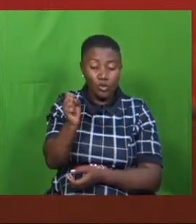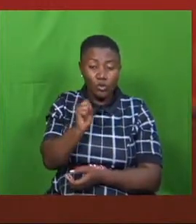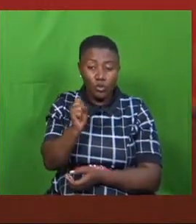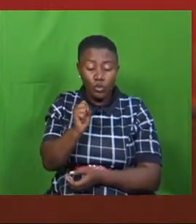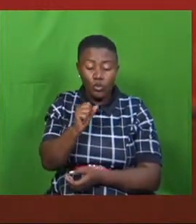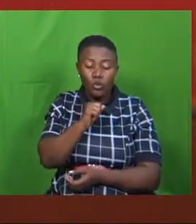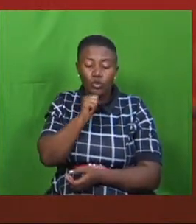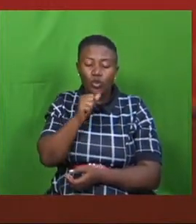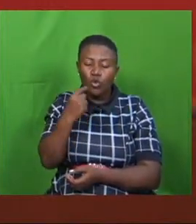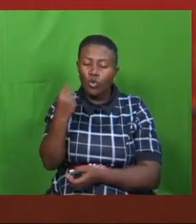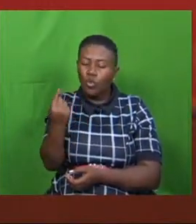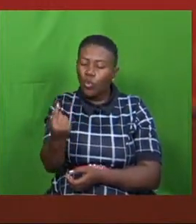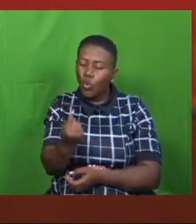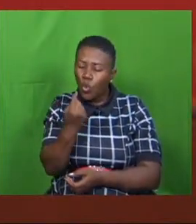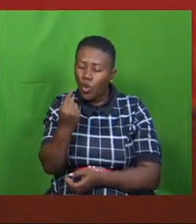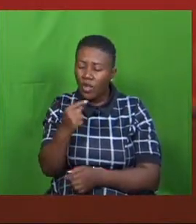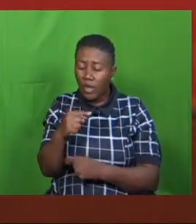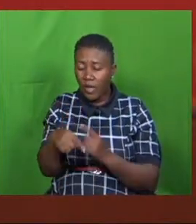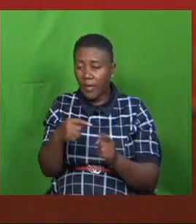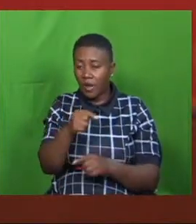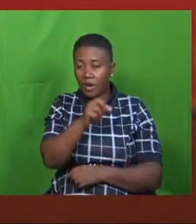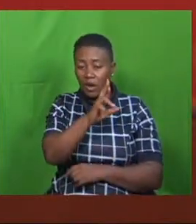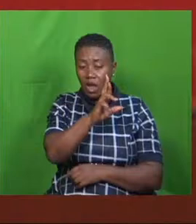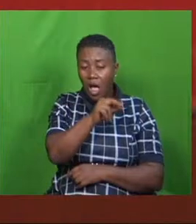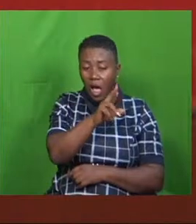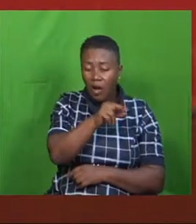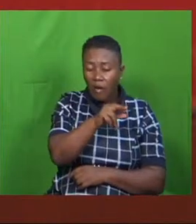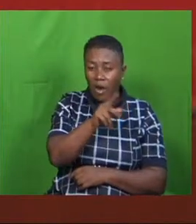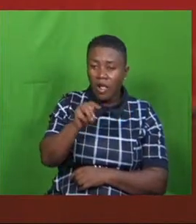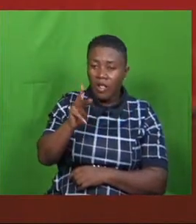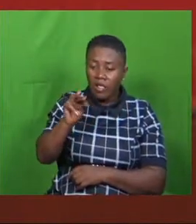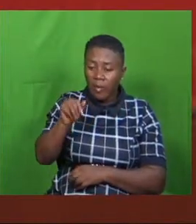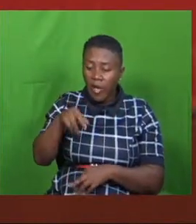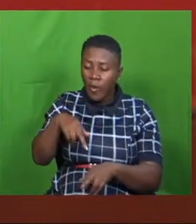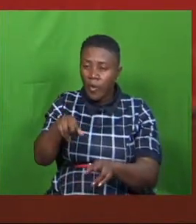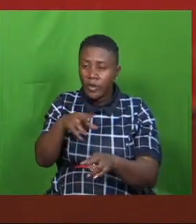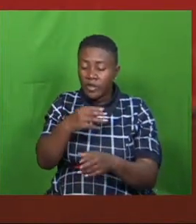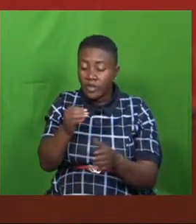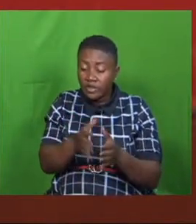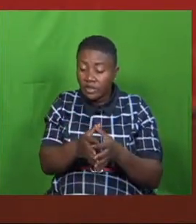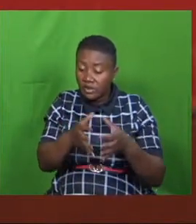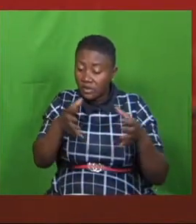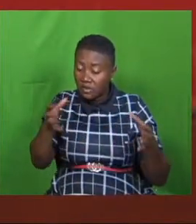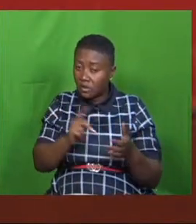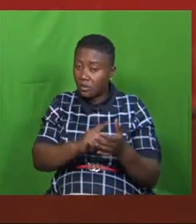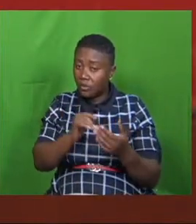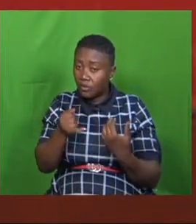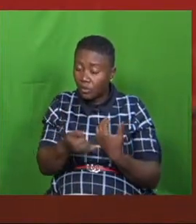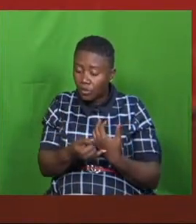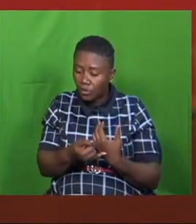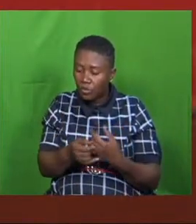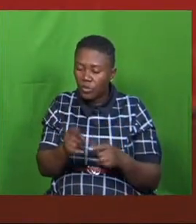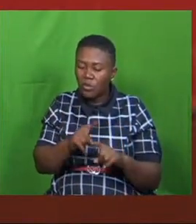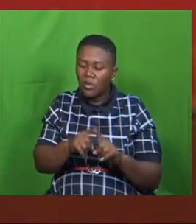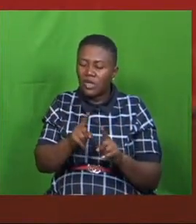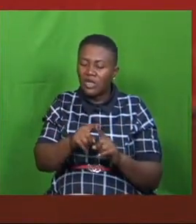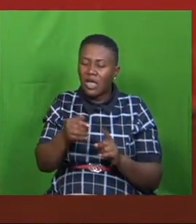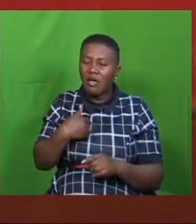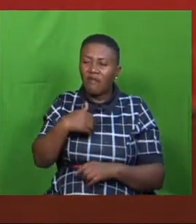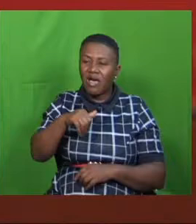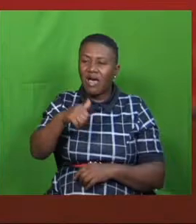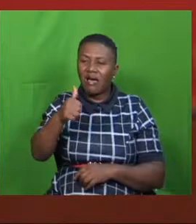about the Accra Motorway and extension project, but also a couple of renewable